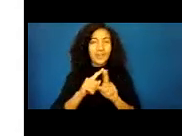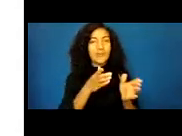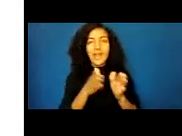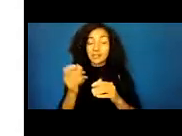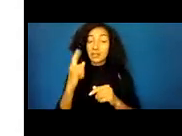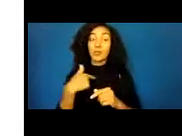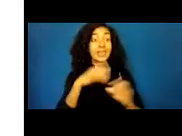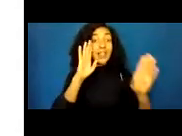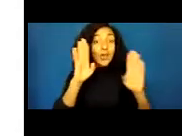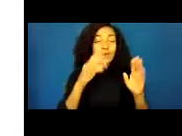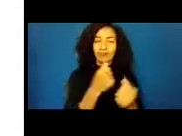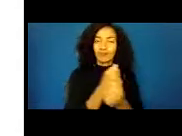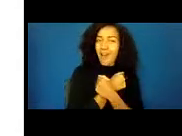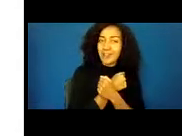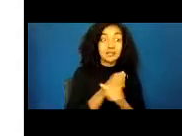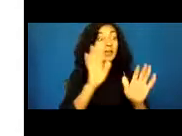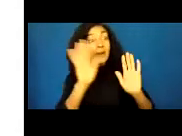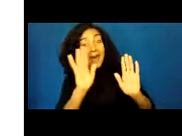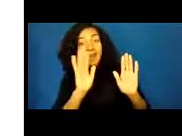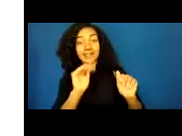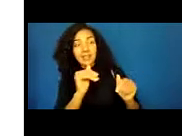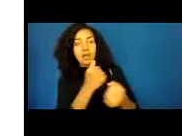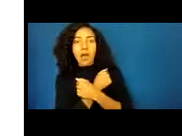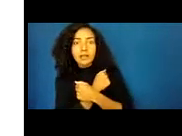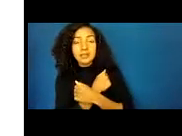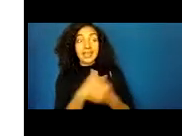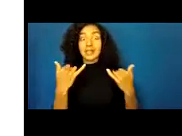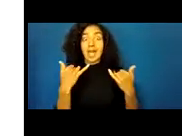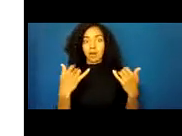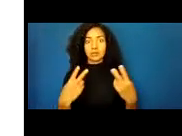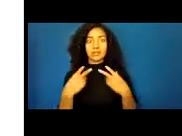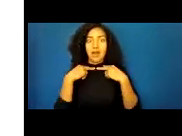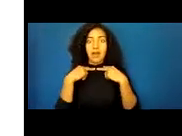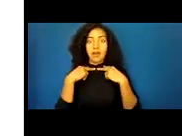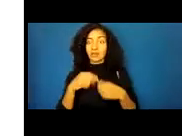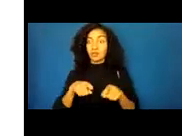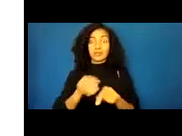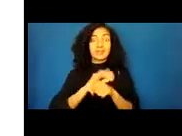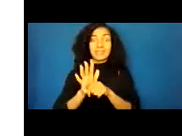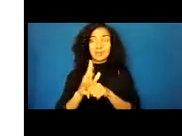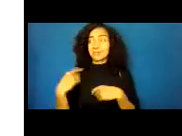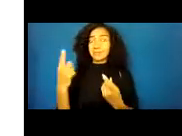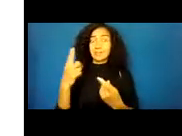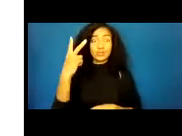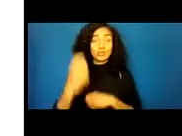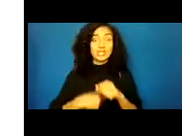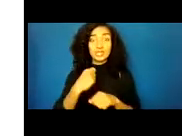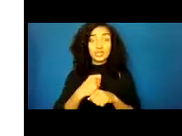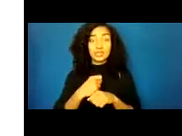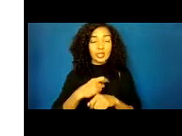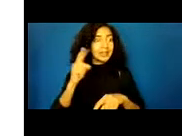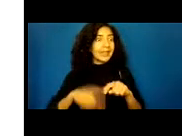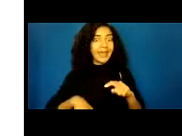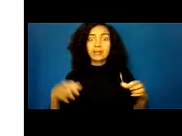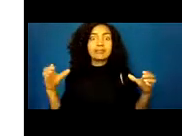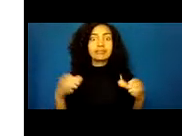with hugs, we leave each other with hugs, and now we're all of a sudden stuck in this pandemic for 2 years where we haven't been able to gather. We